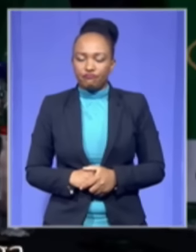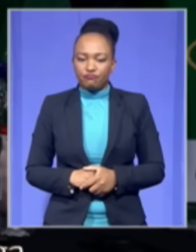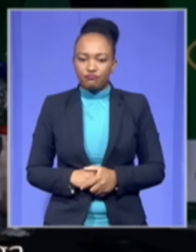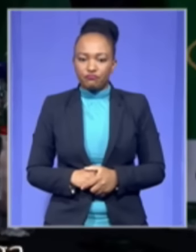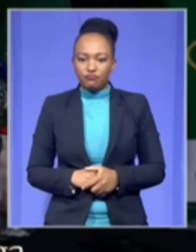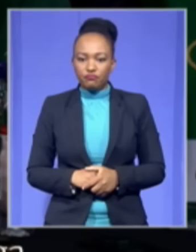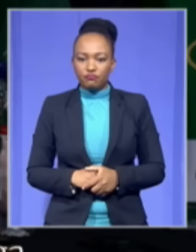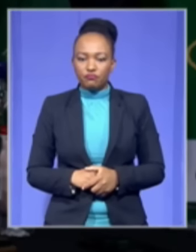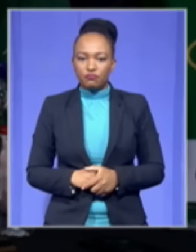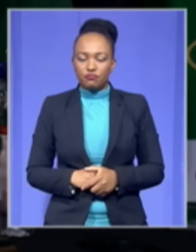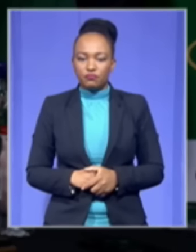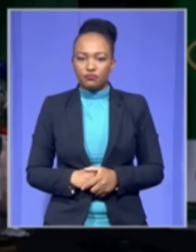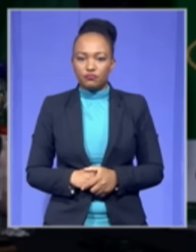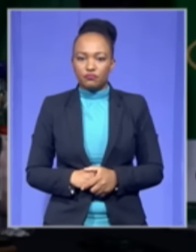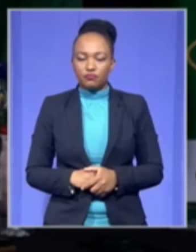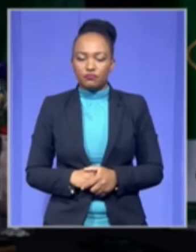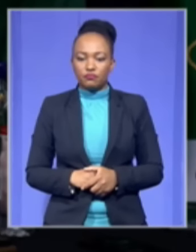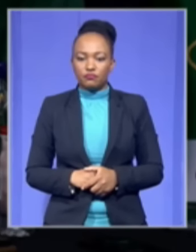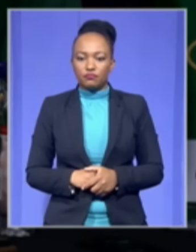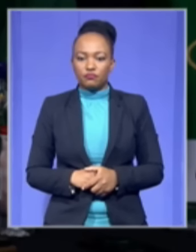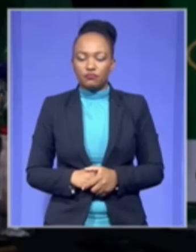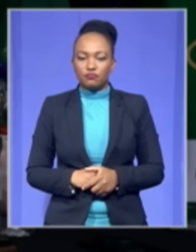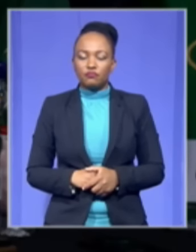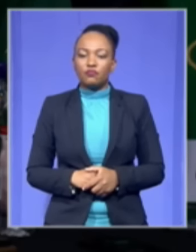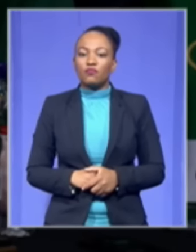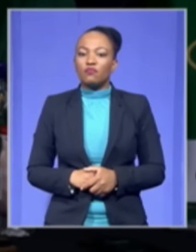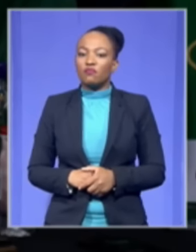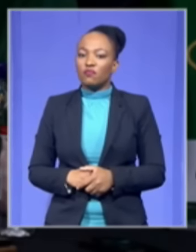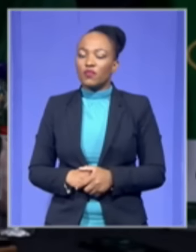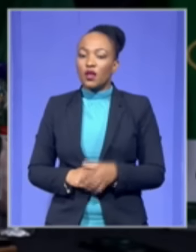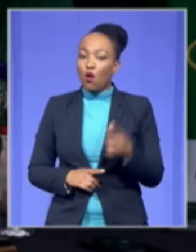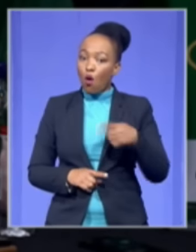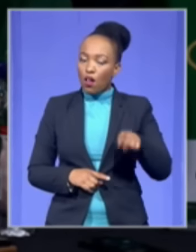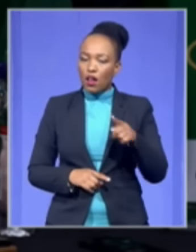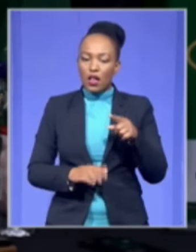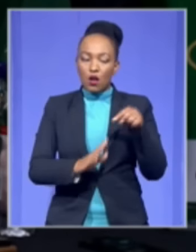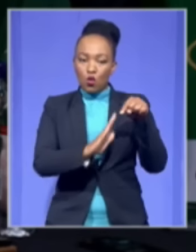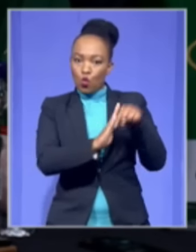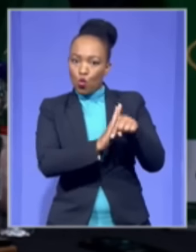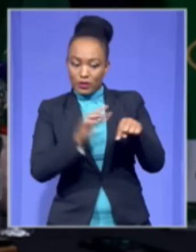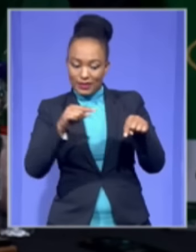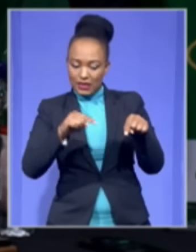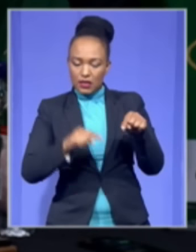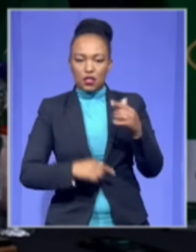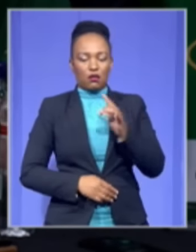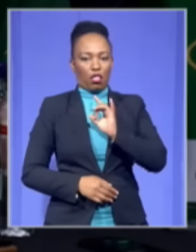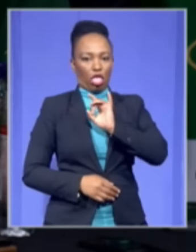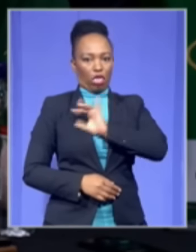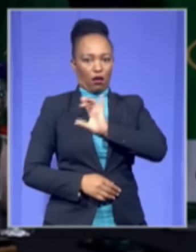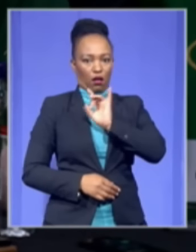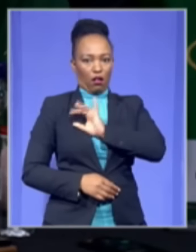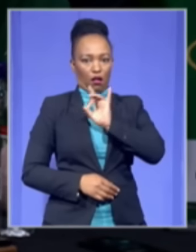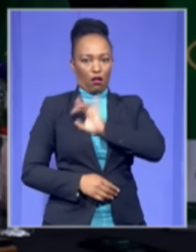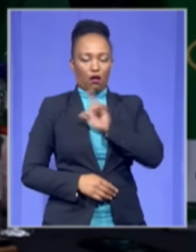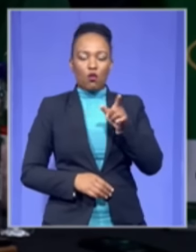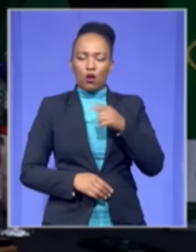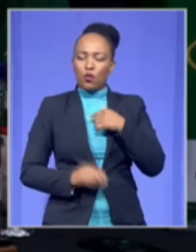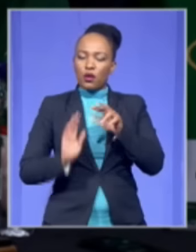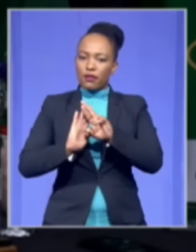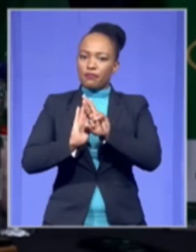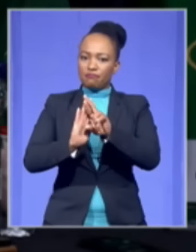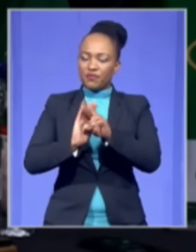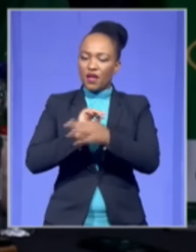We're definitely trying to move away from the fear of losing. I think we all have fear of losing because you're representing your country, and same with the Scottish